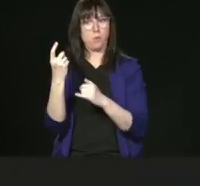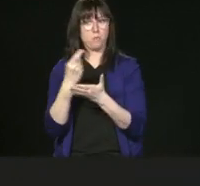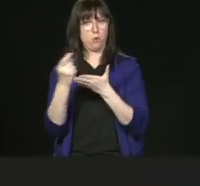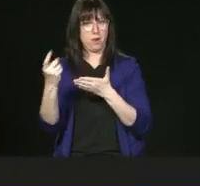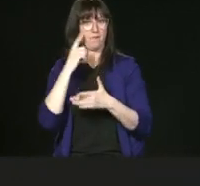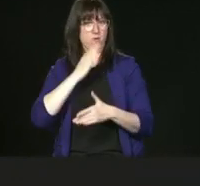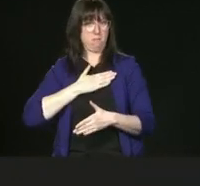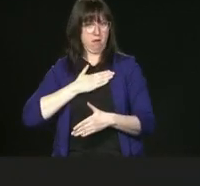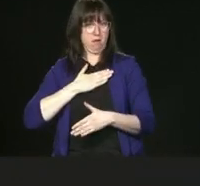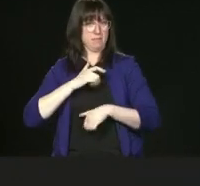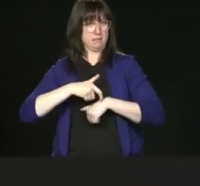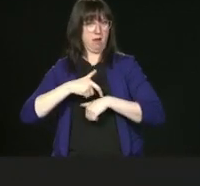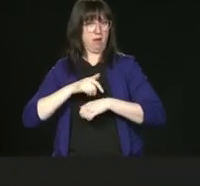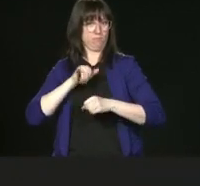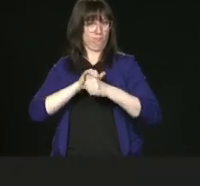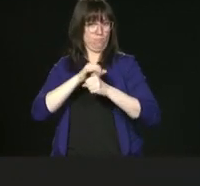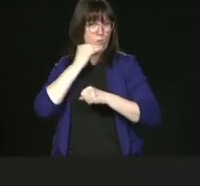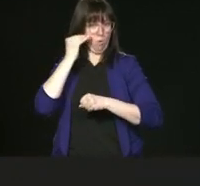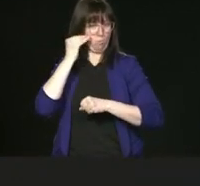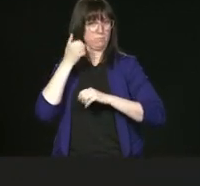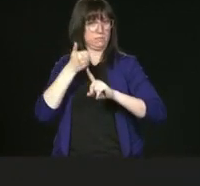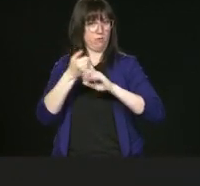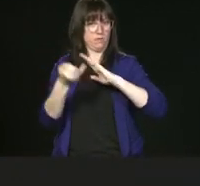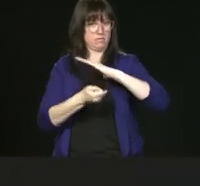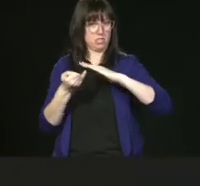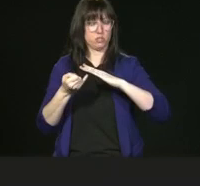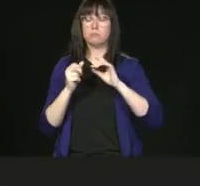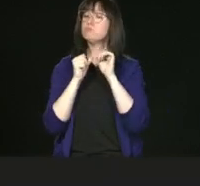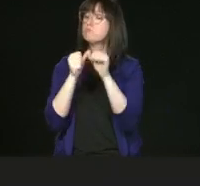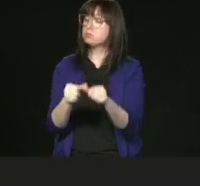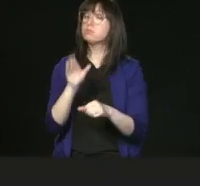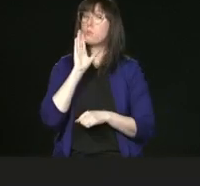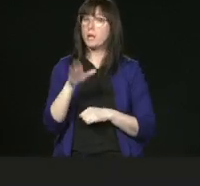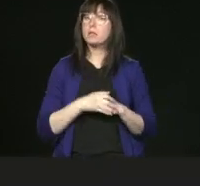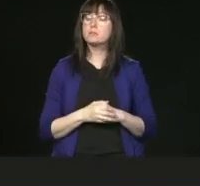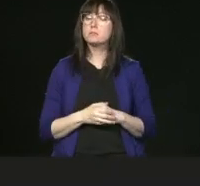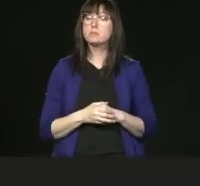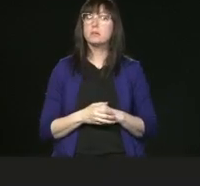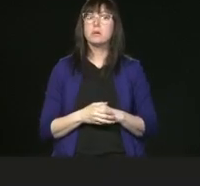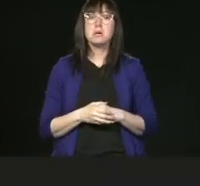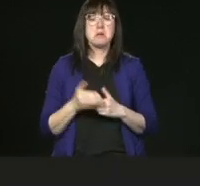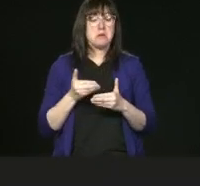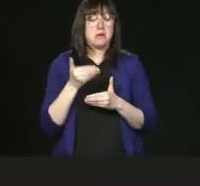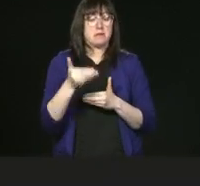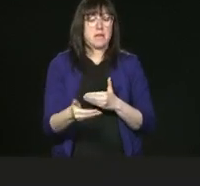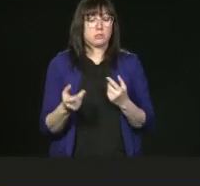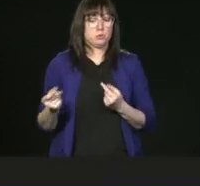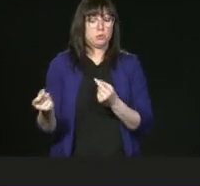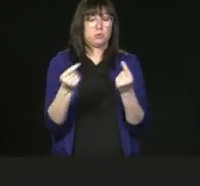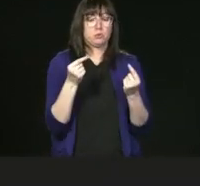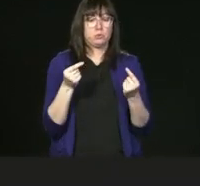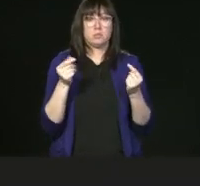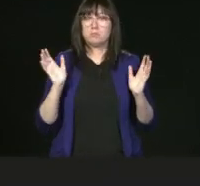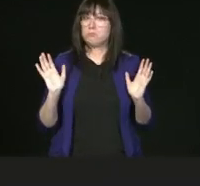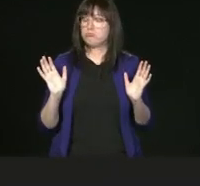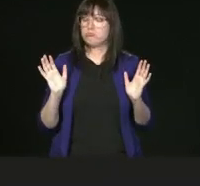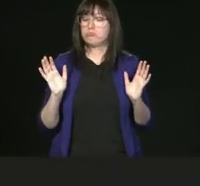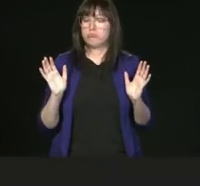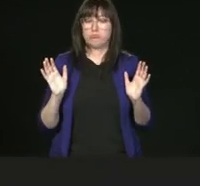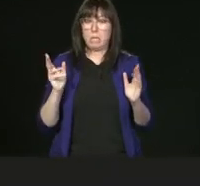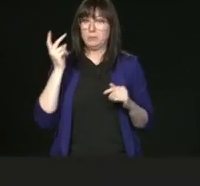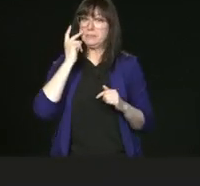my self-isolation, and we're going to continue doing that. Those decisions on what next will be taken in the right